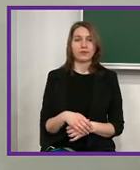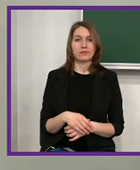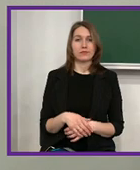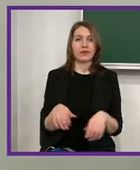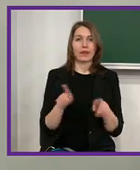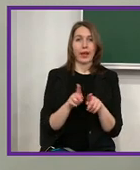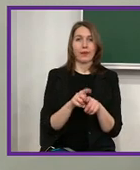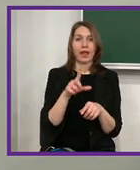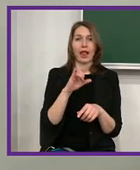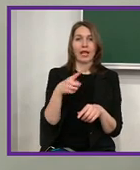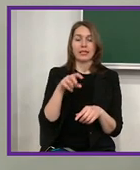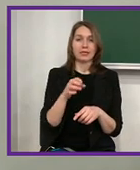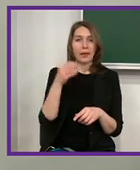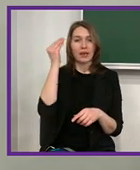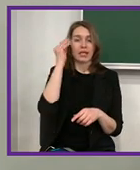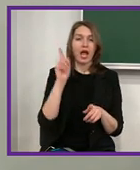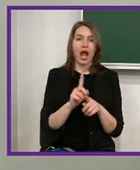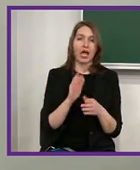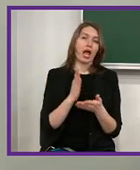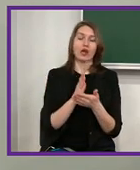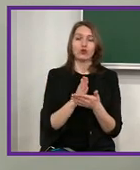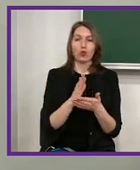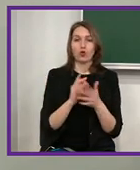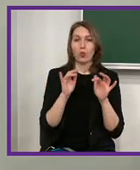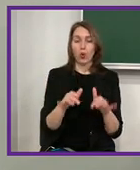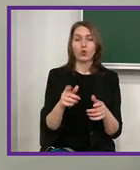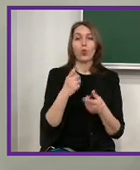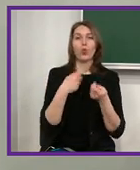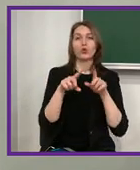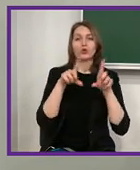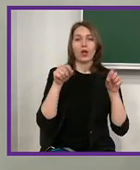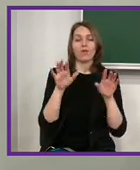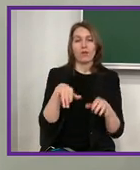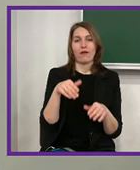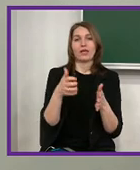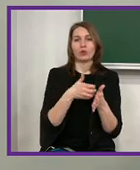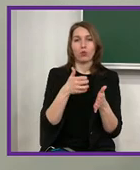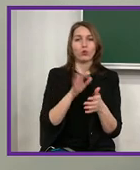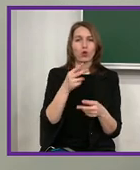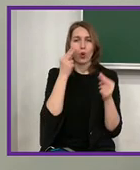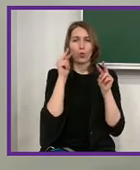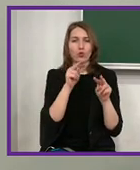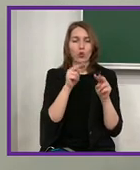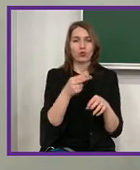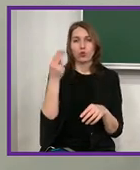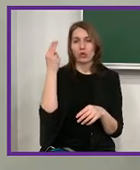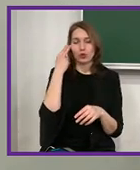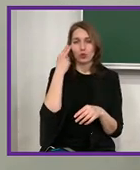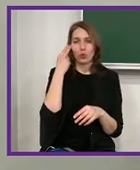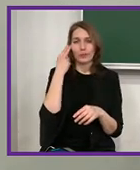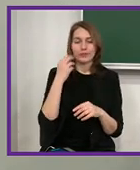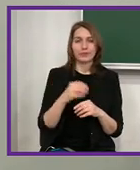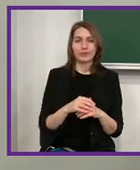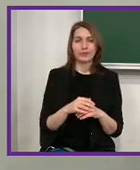existing processes that a company can use to kind of identify and monitor risk on an ongoing basis. So this can be the kind of the usual enterprise level